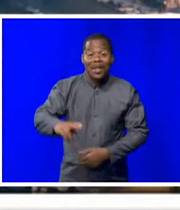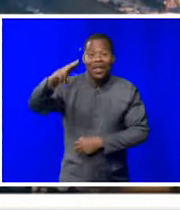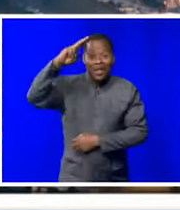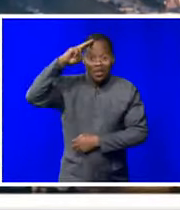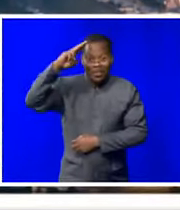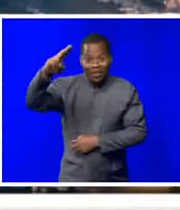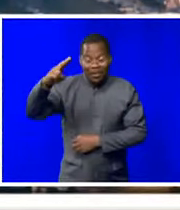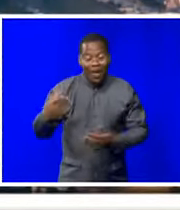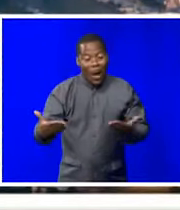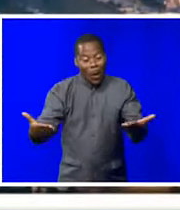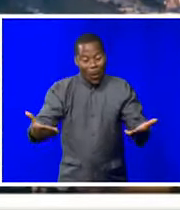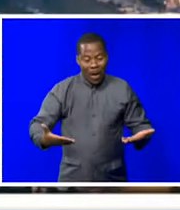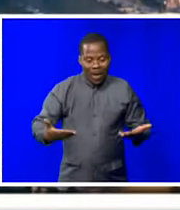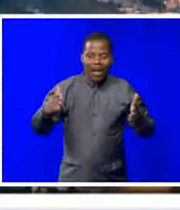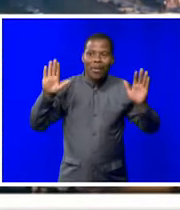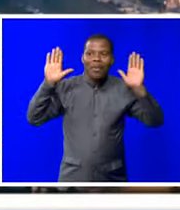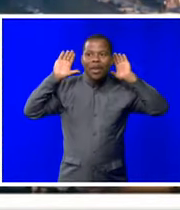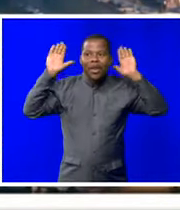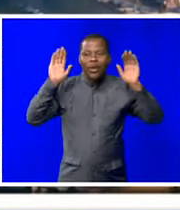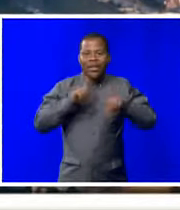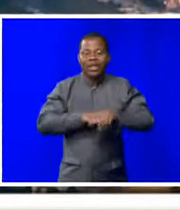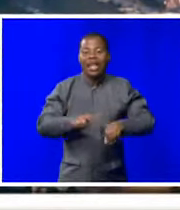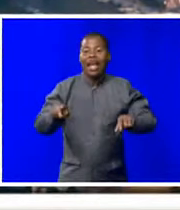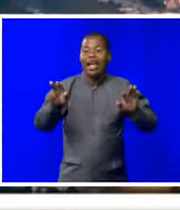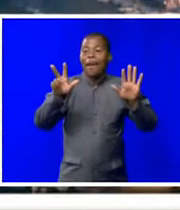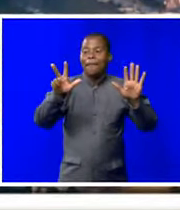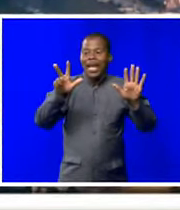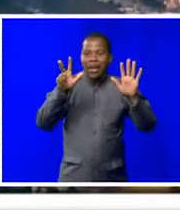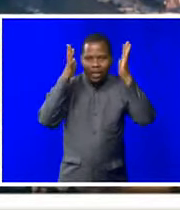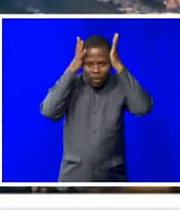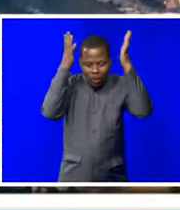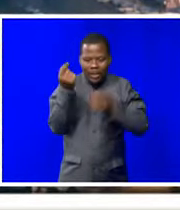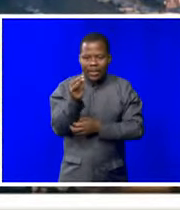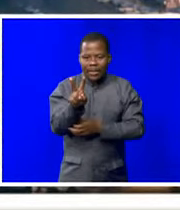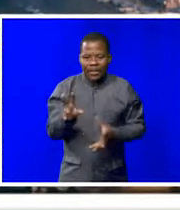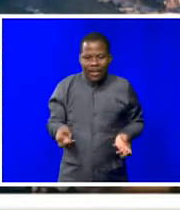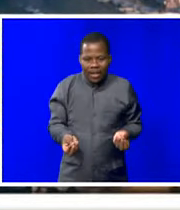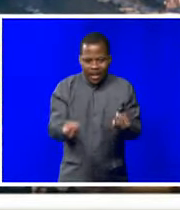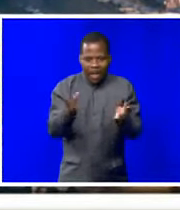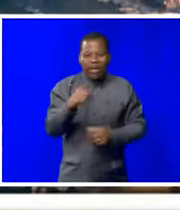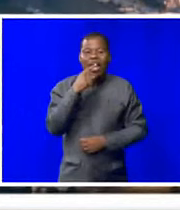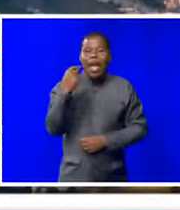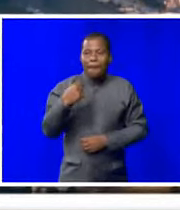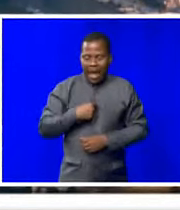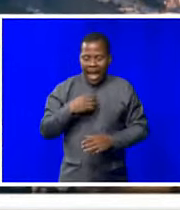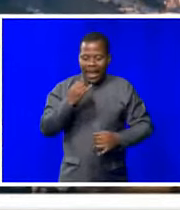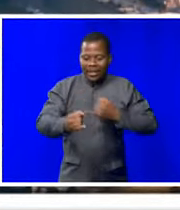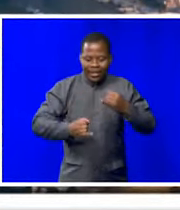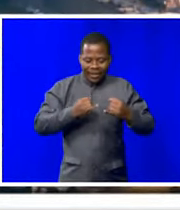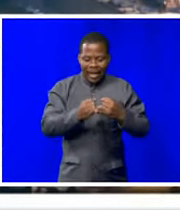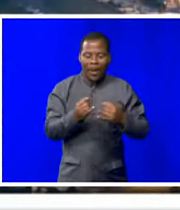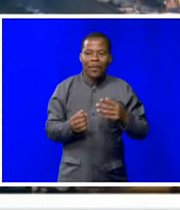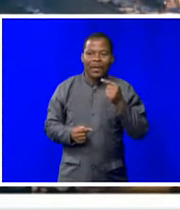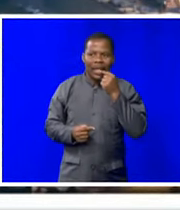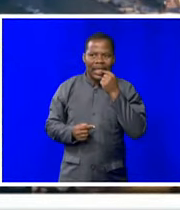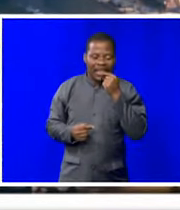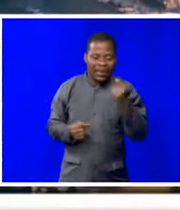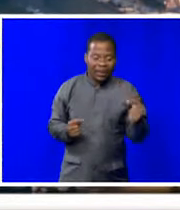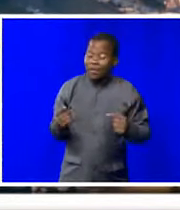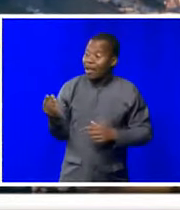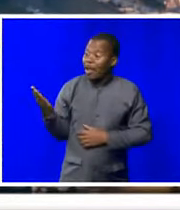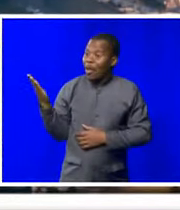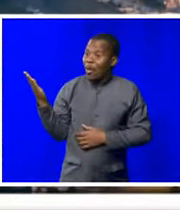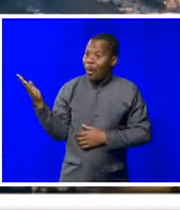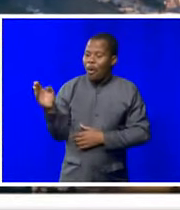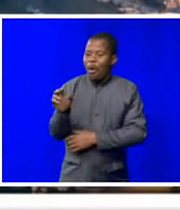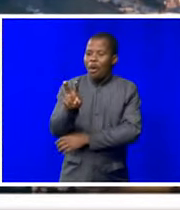Good evening, dear viewers, and welcome to the News Bulletin at 8, brought to you by number one news provider, Eswatini TV. I am Nandumiso Vilagade,